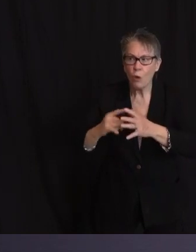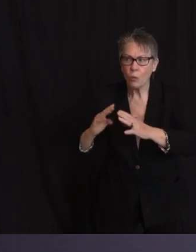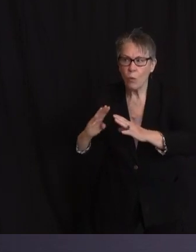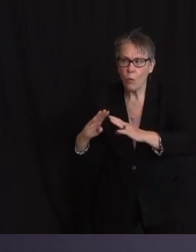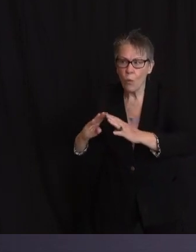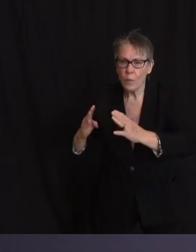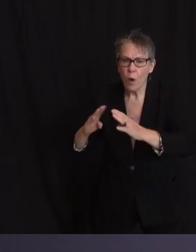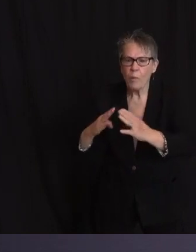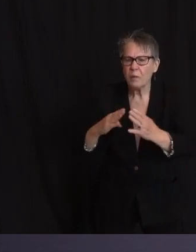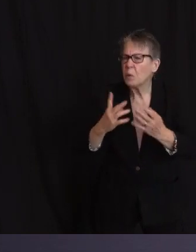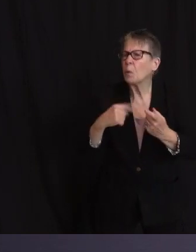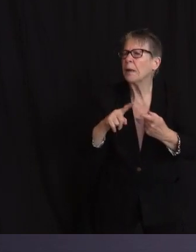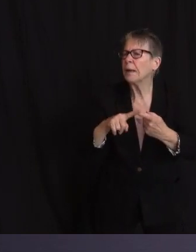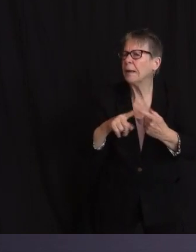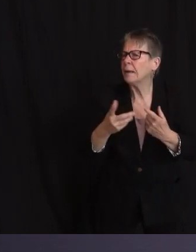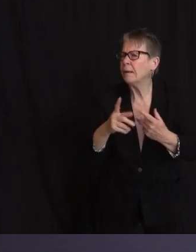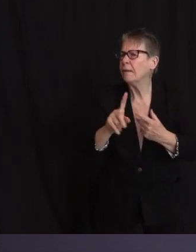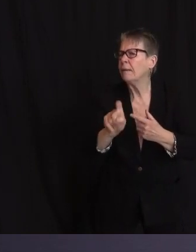Listen, I think I'm